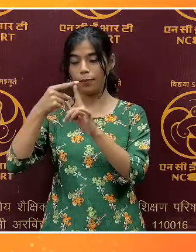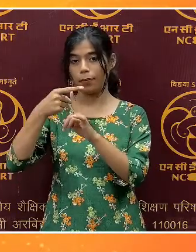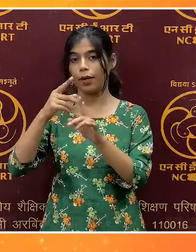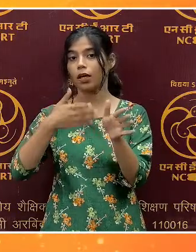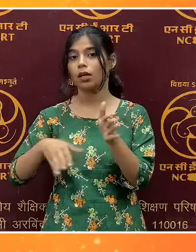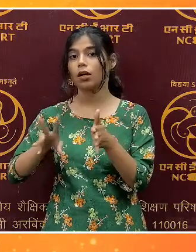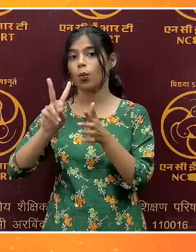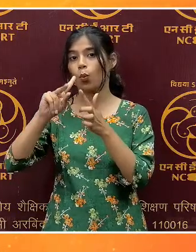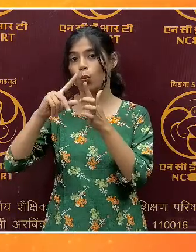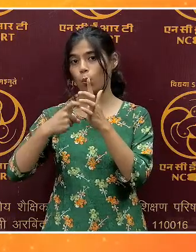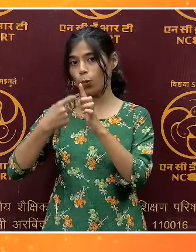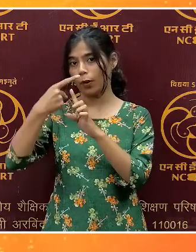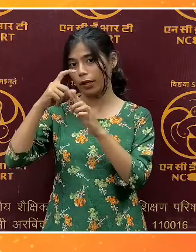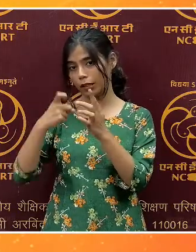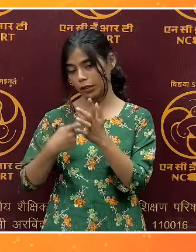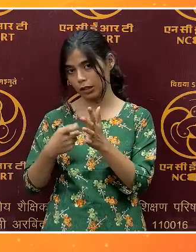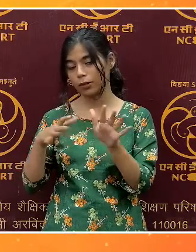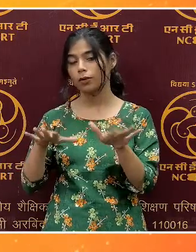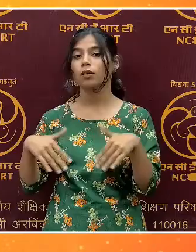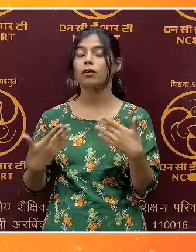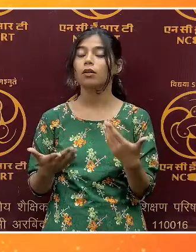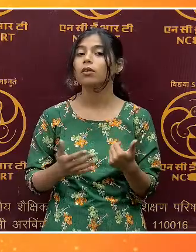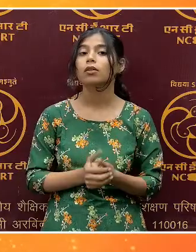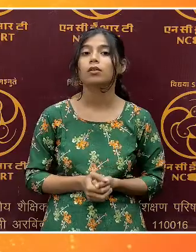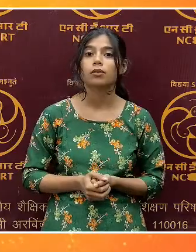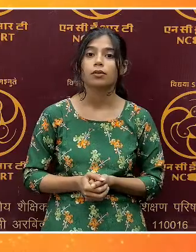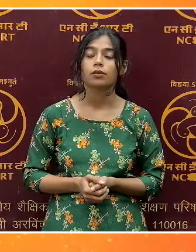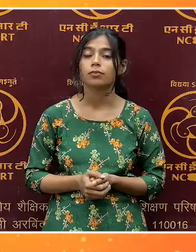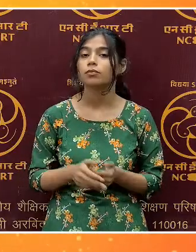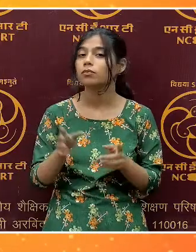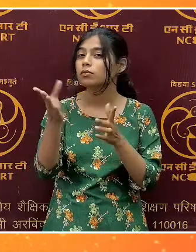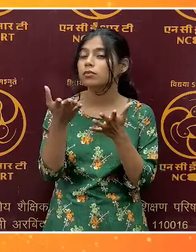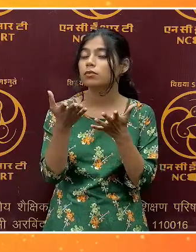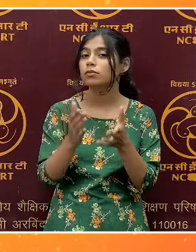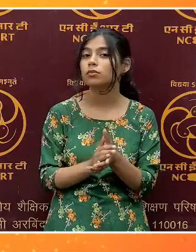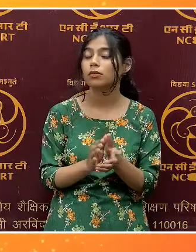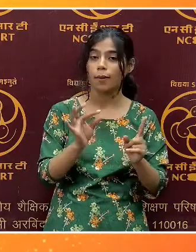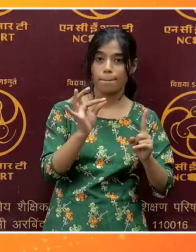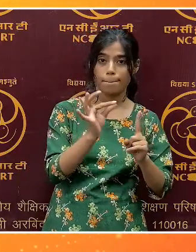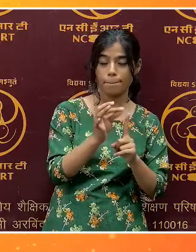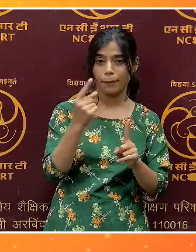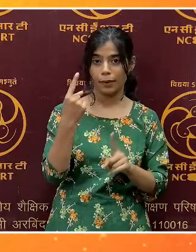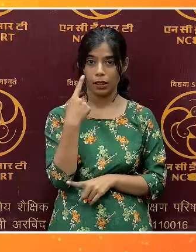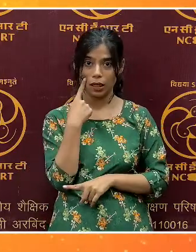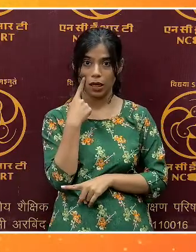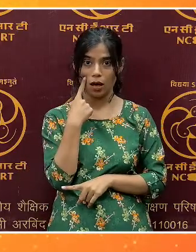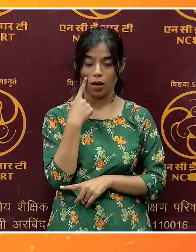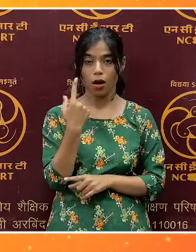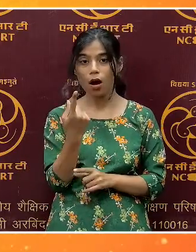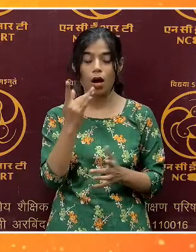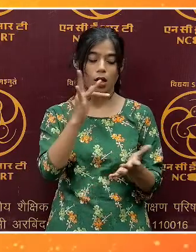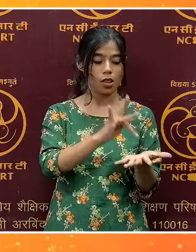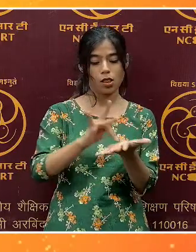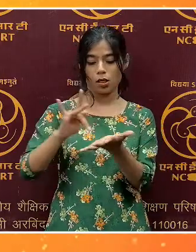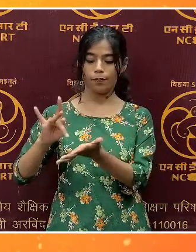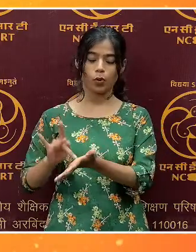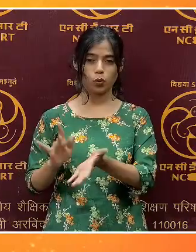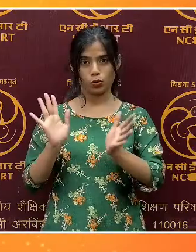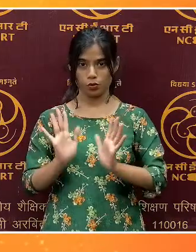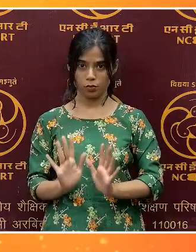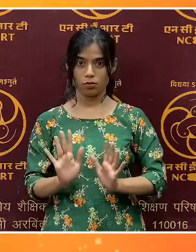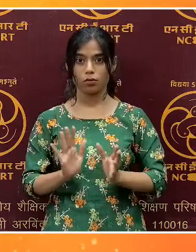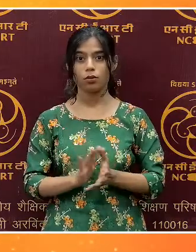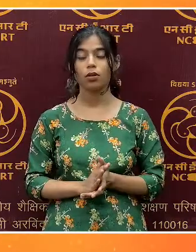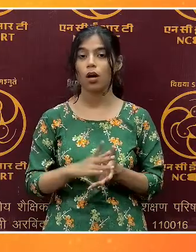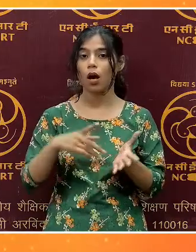OP here is a displacement vector. Why so? Because Pi is initial position vector.